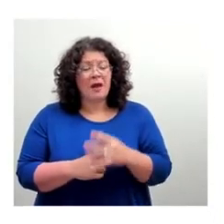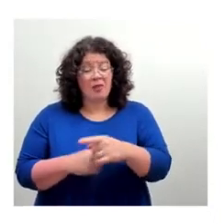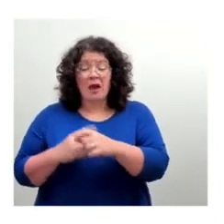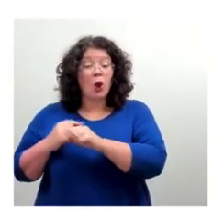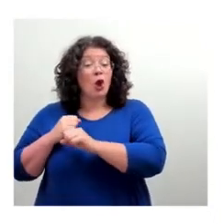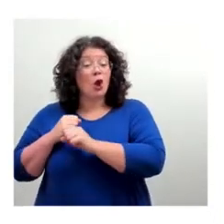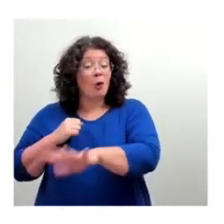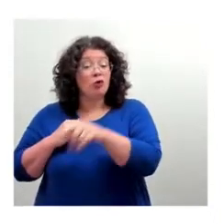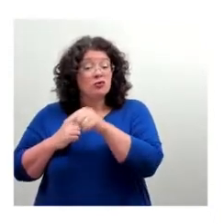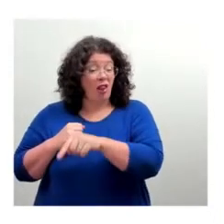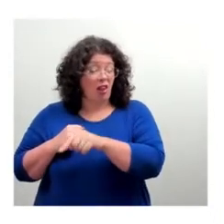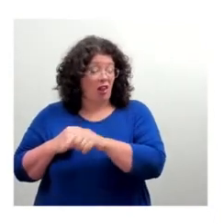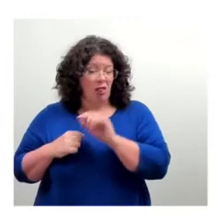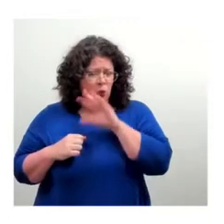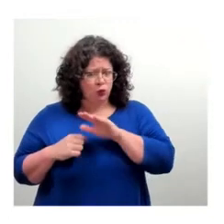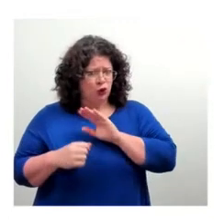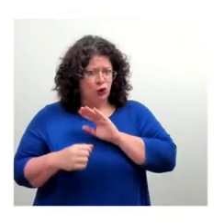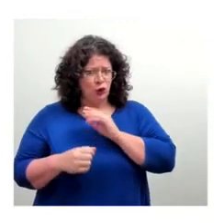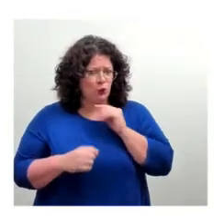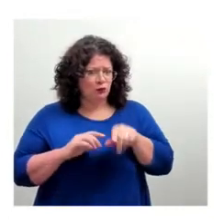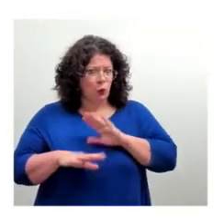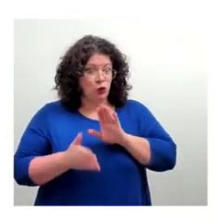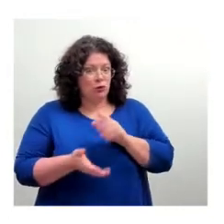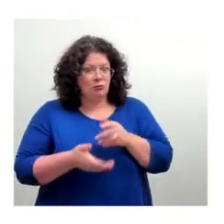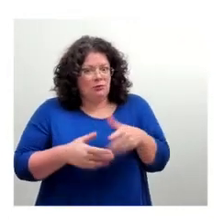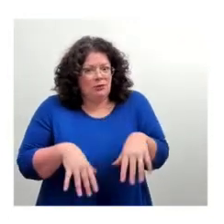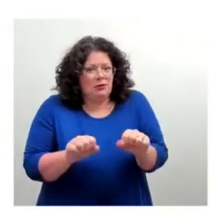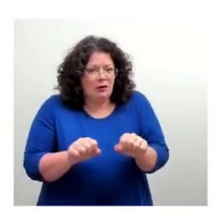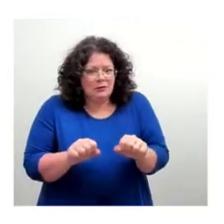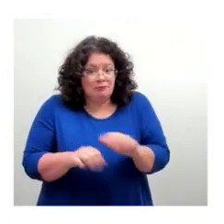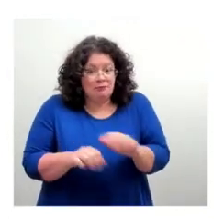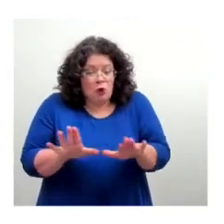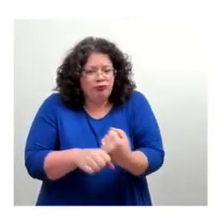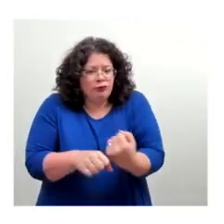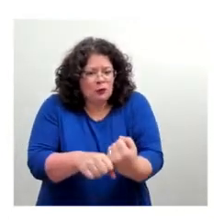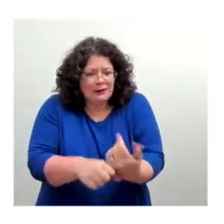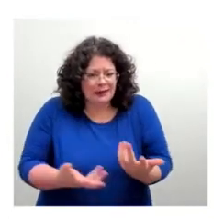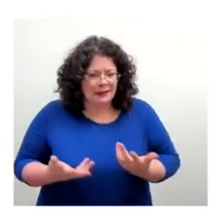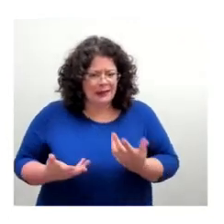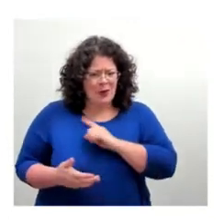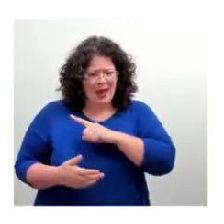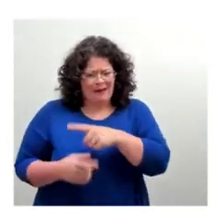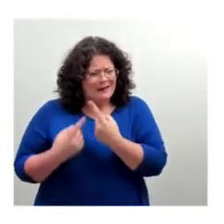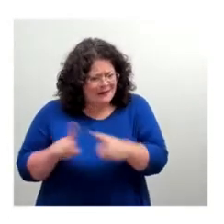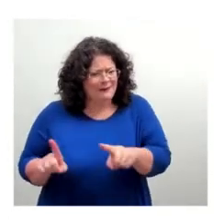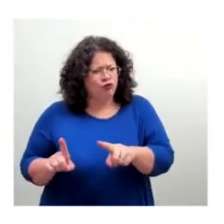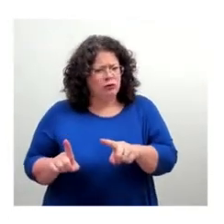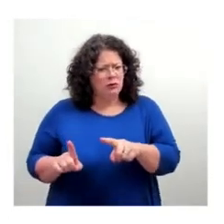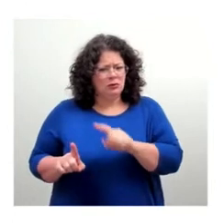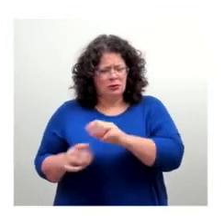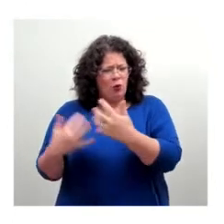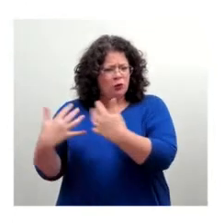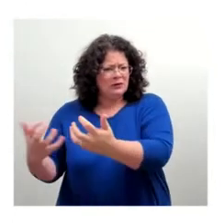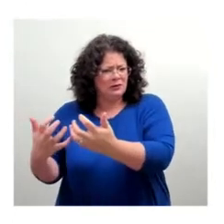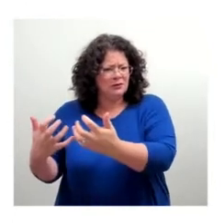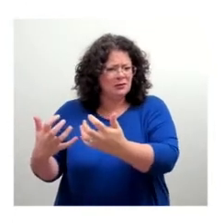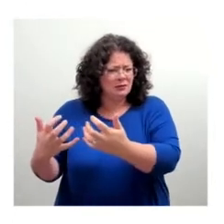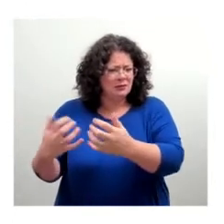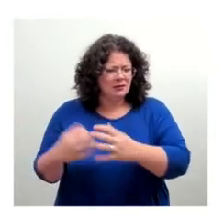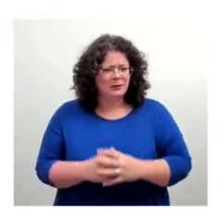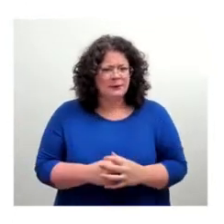a very different audience. They're looking at those global audience, where we're looking at those national, regional, or British